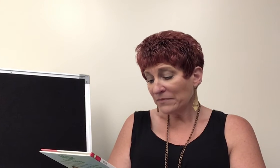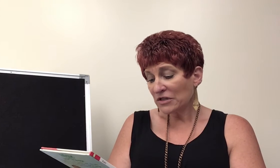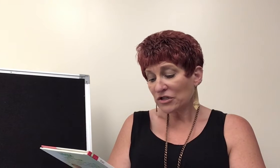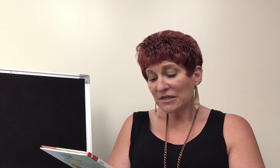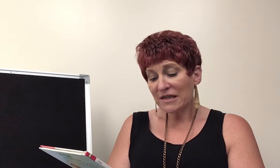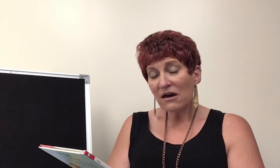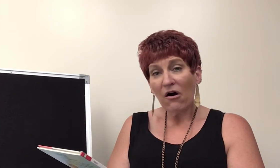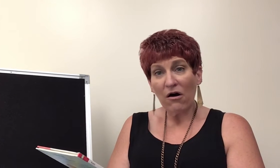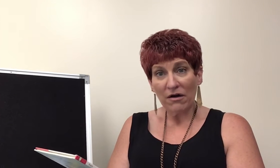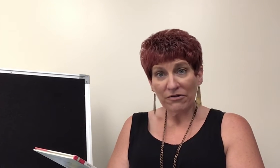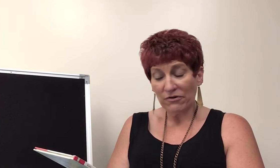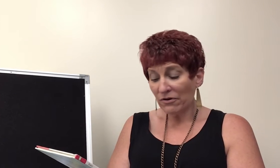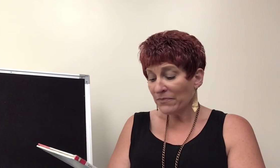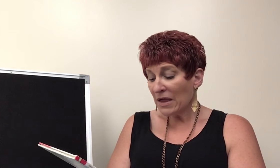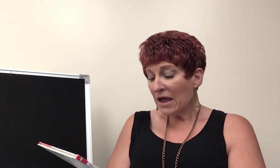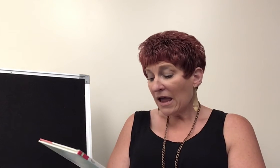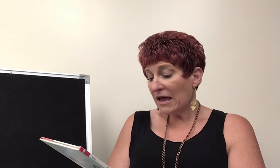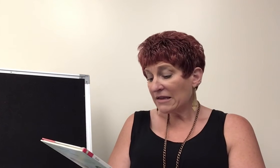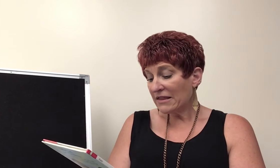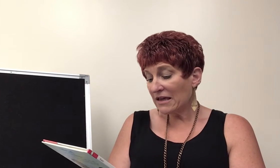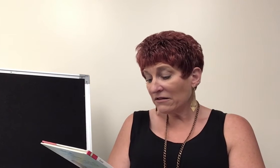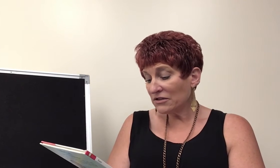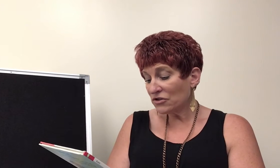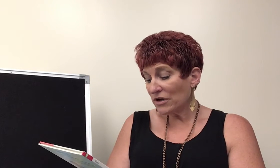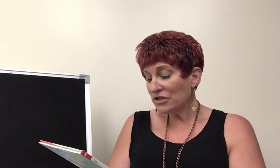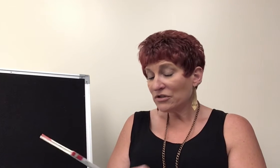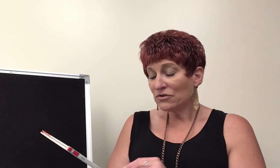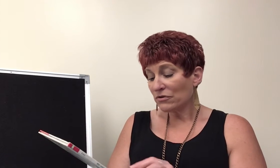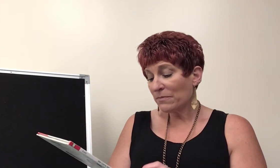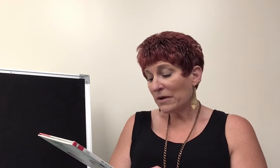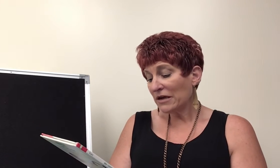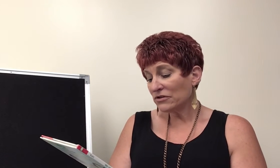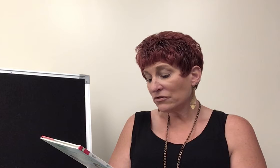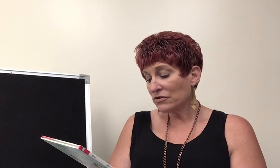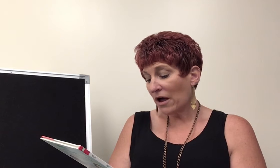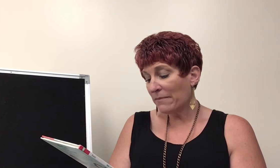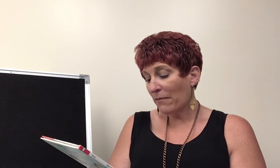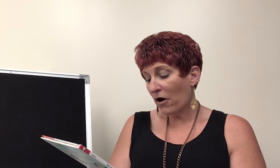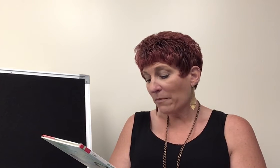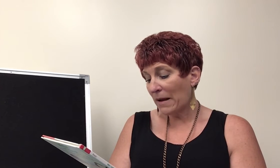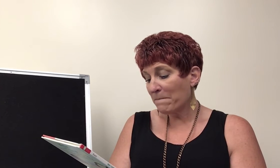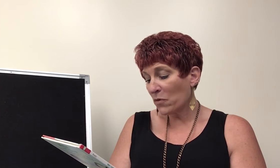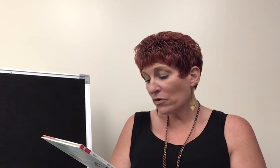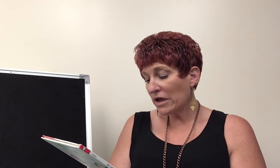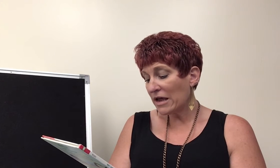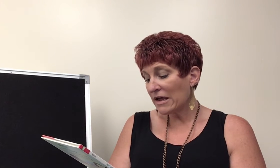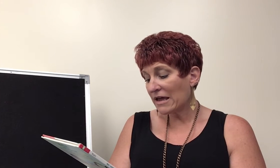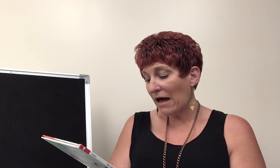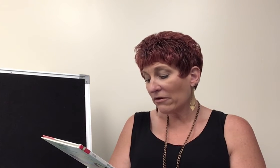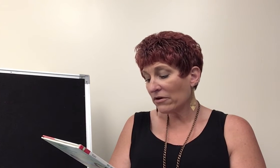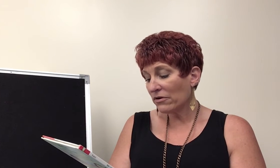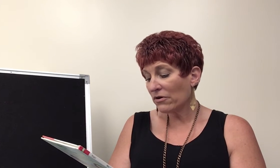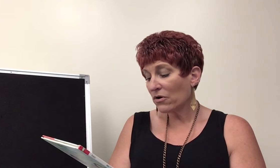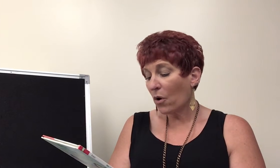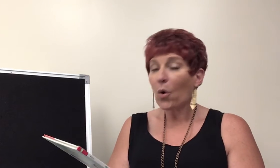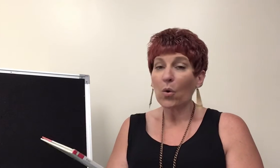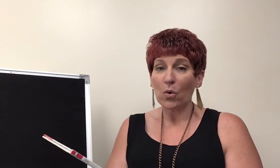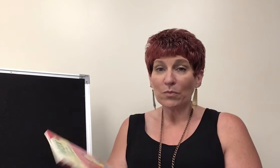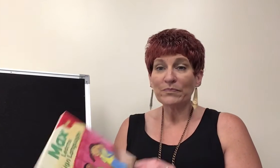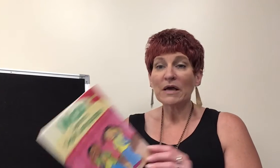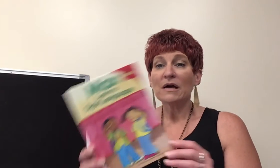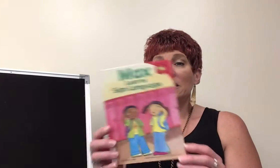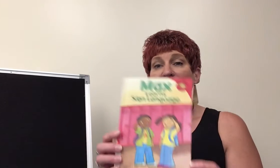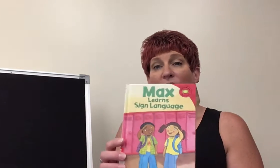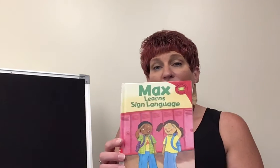Klein. She's the author, and the illustrations or the pictures are by Myrnie Gallagher